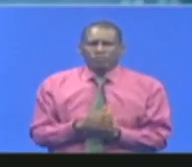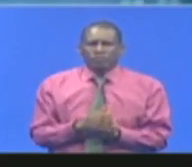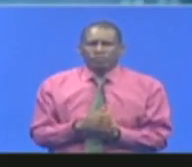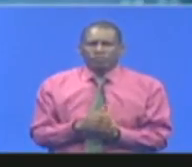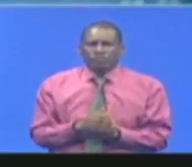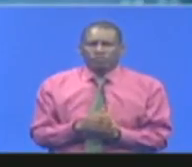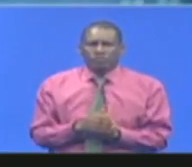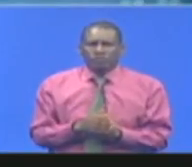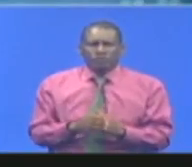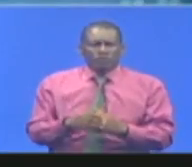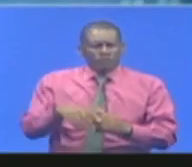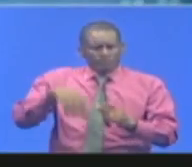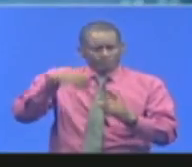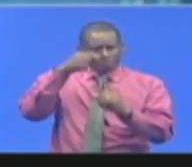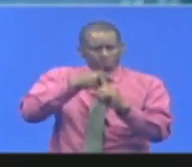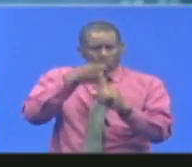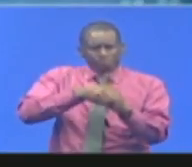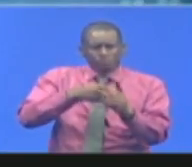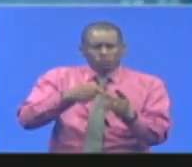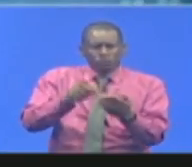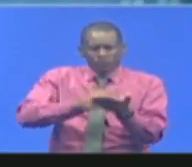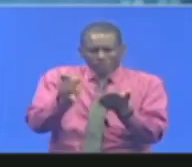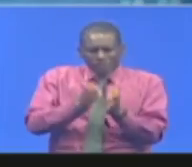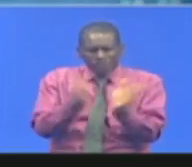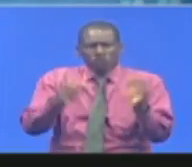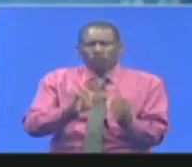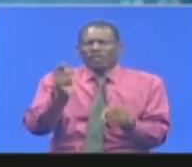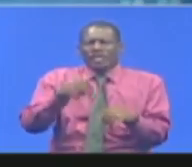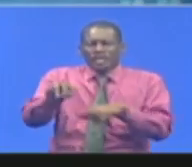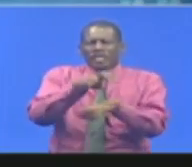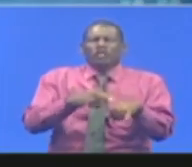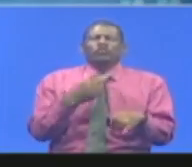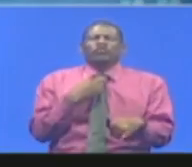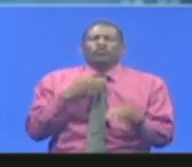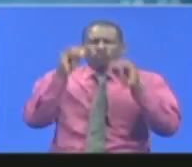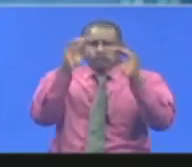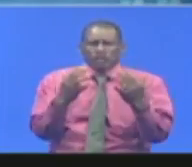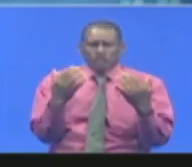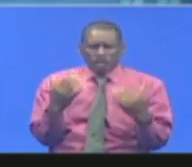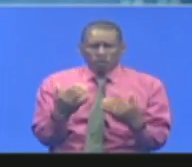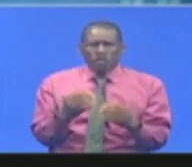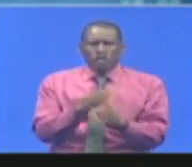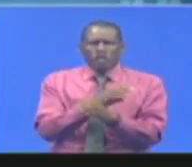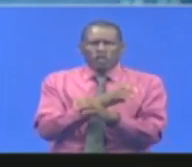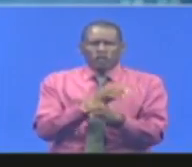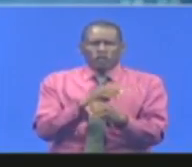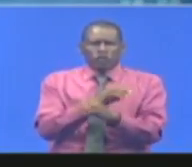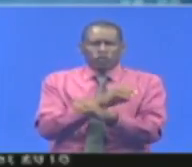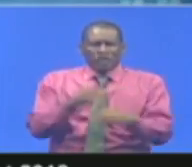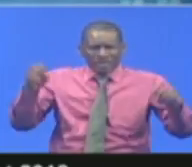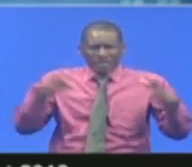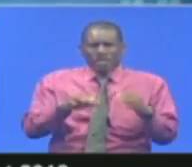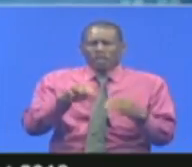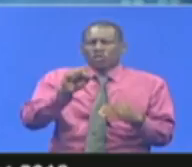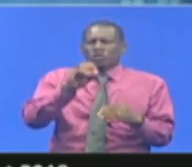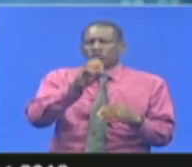And the battle for the plum post of Secretary General of the Kenya National Union of Teachers is now no new feat. Wilson Sossion wrestled